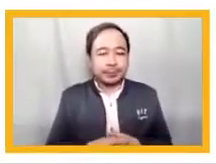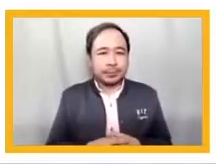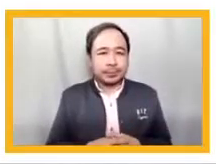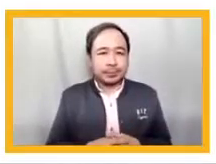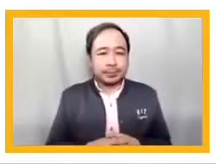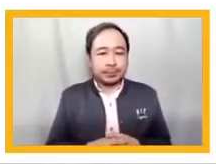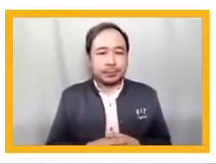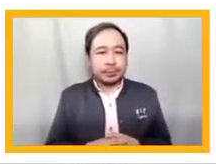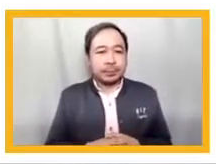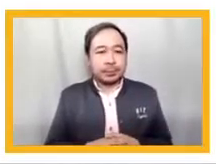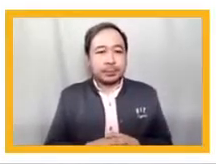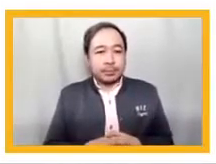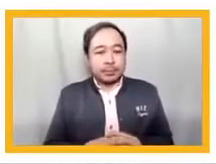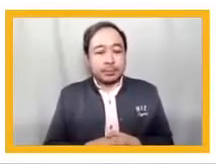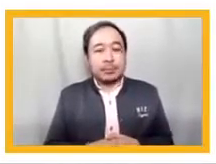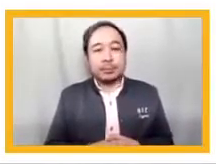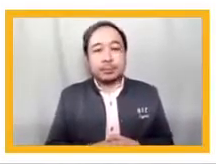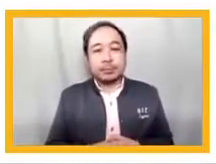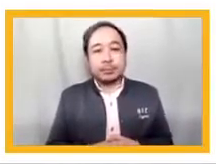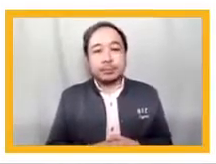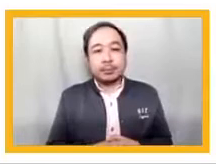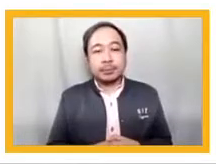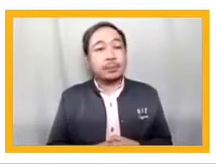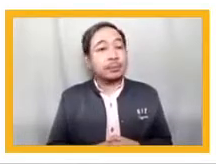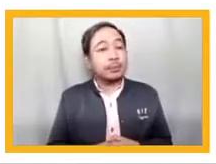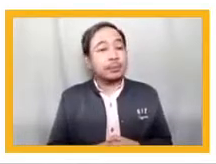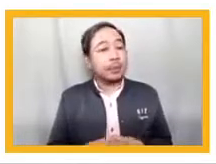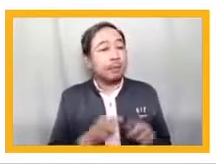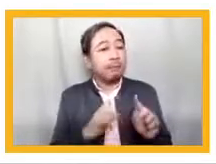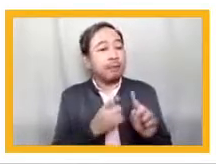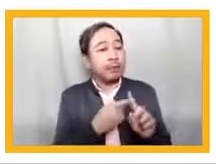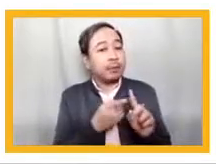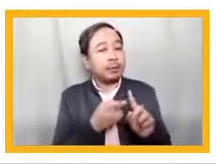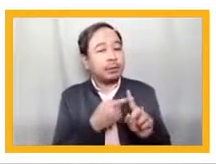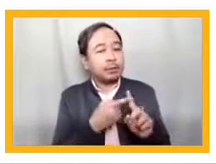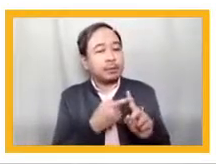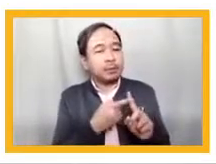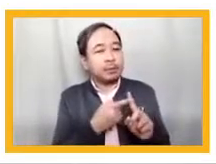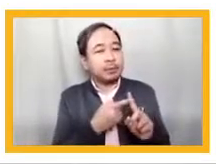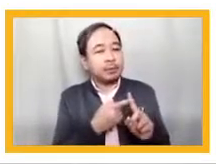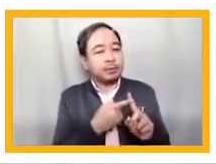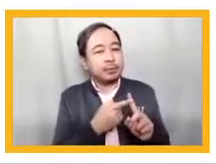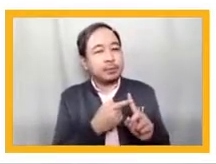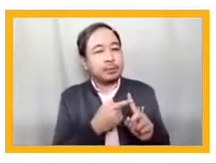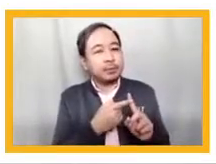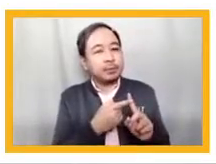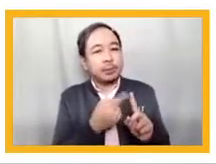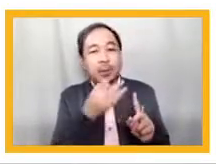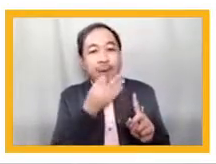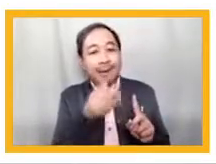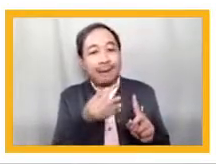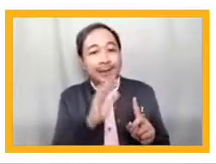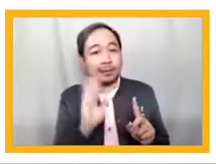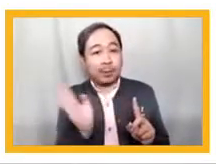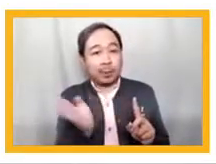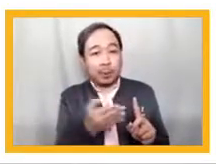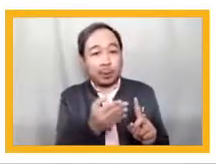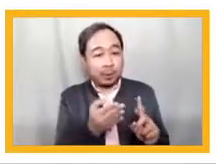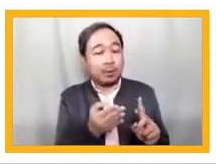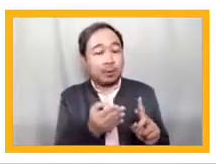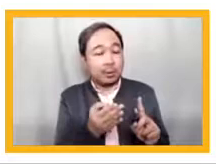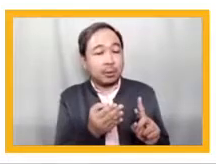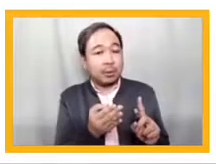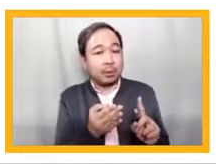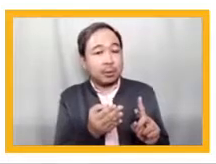Thank you, Susann. I think the first thing I would like to ask for everyone and also